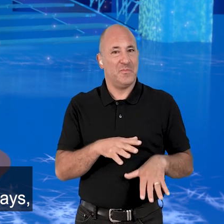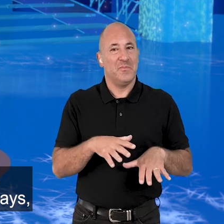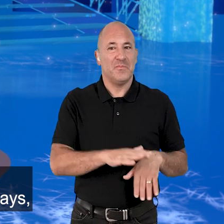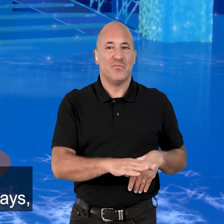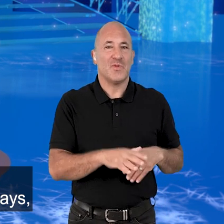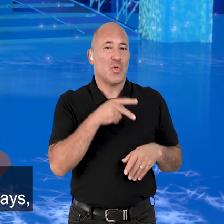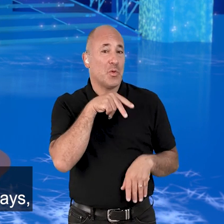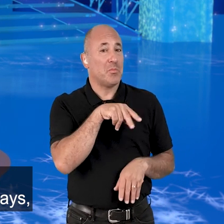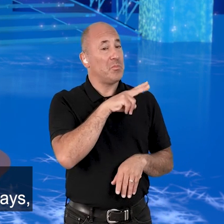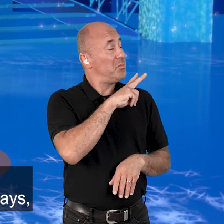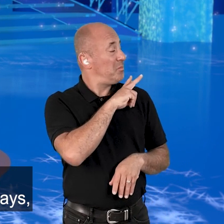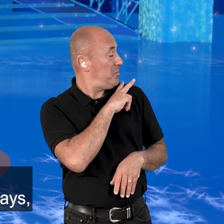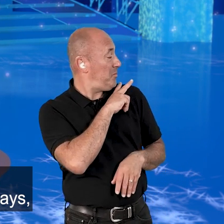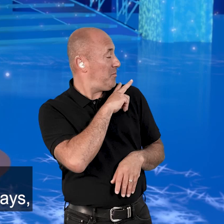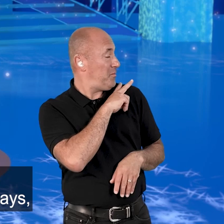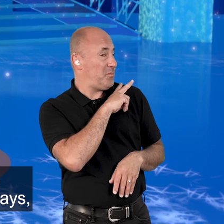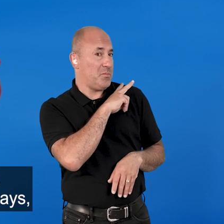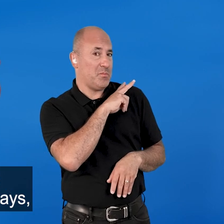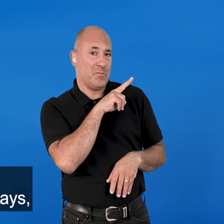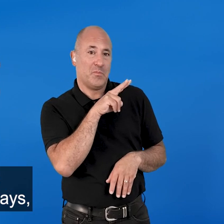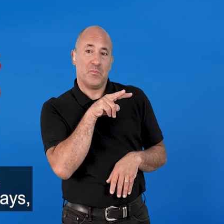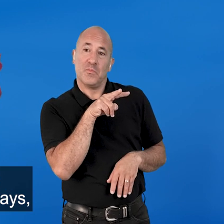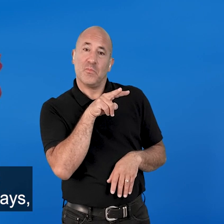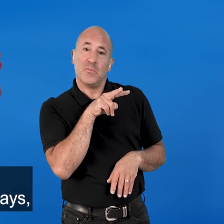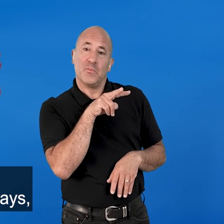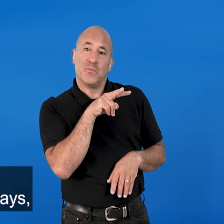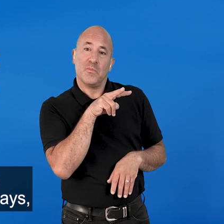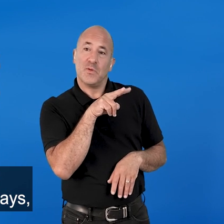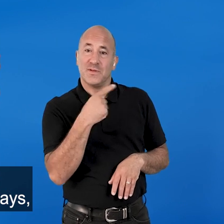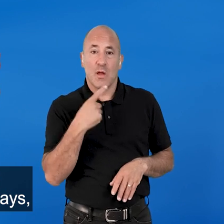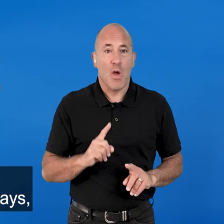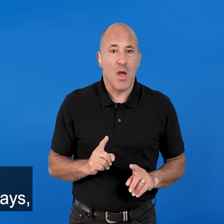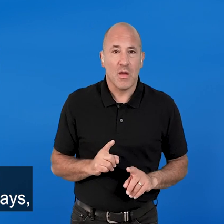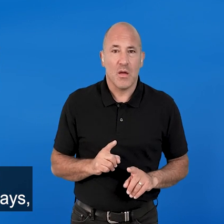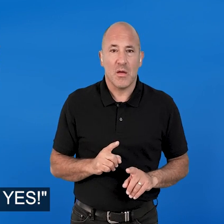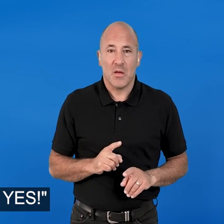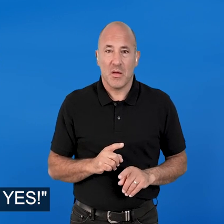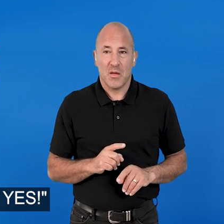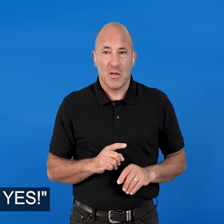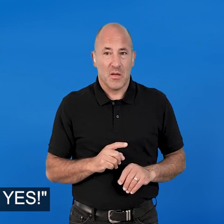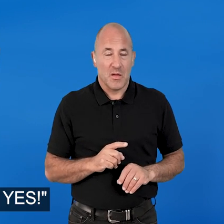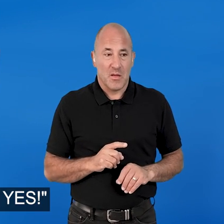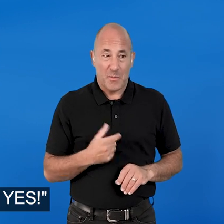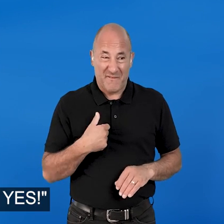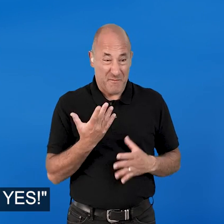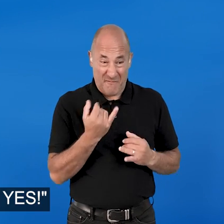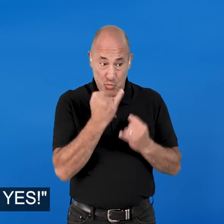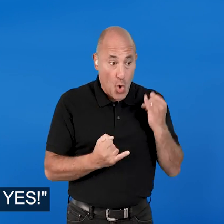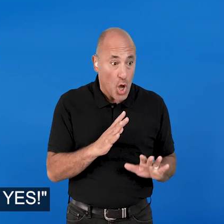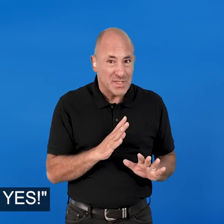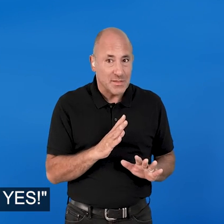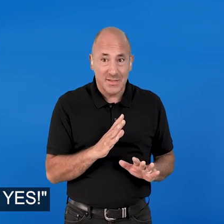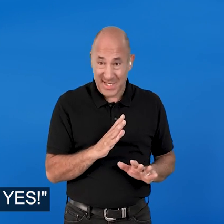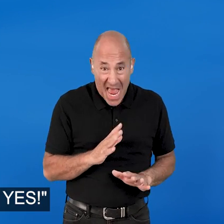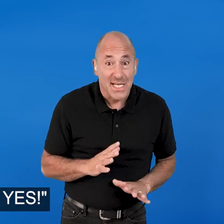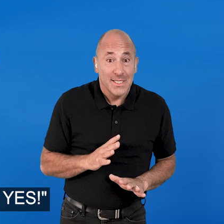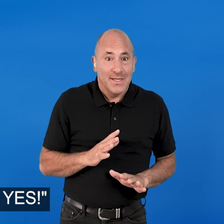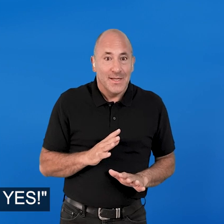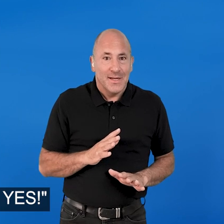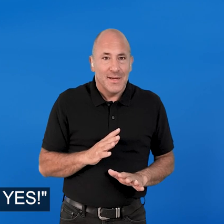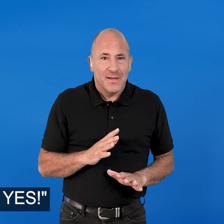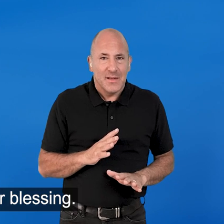behind you. Look over your shoulder. Look back to the front. She says, "Can I say something crazier?"